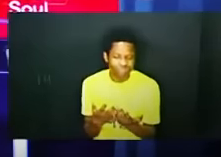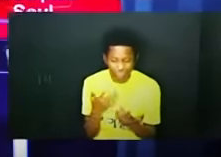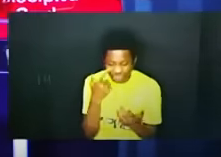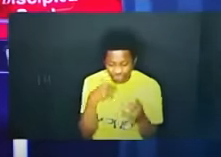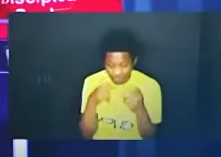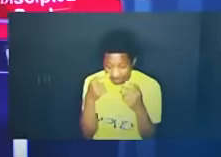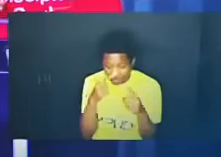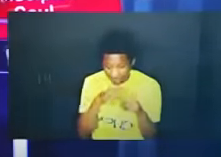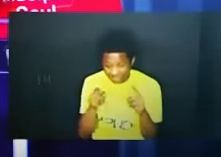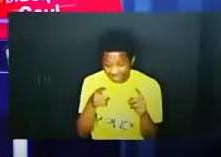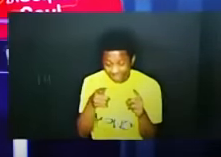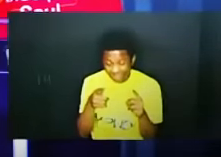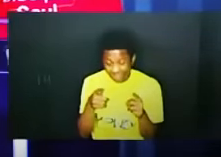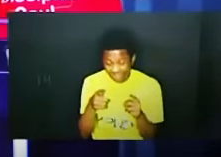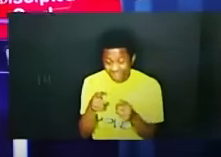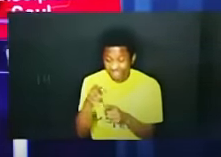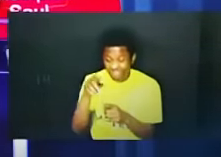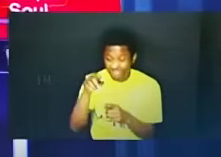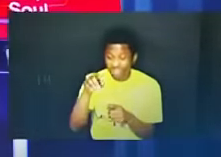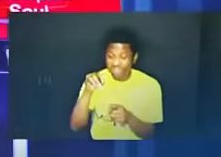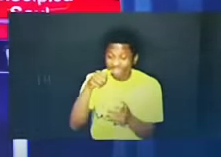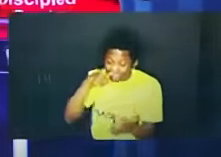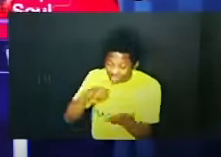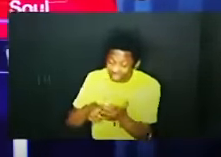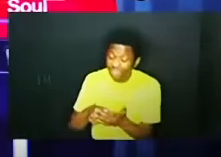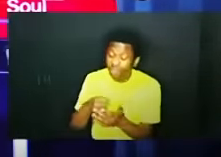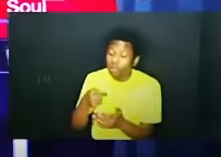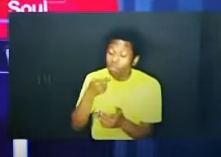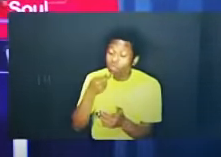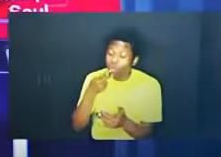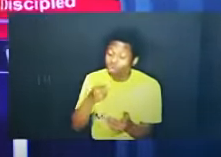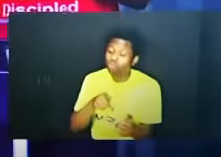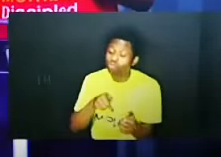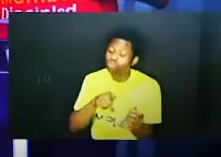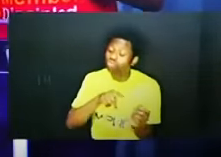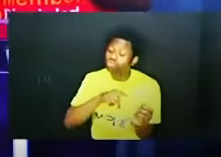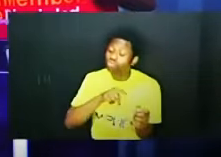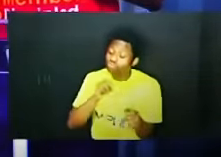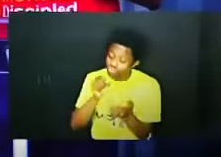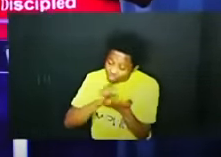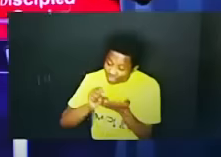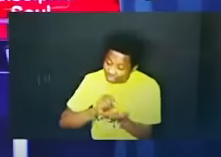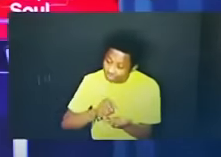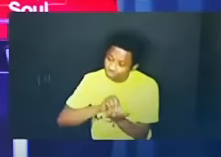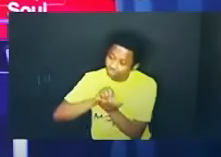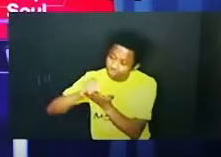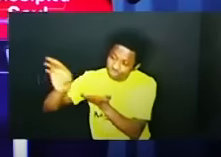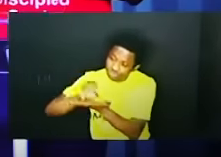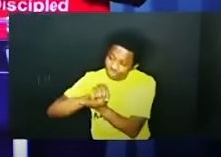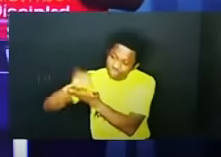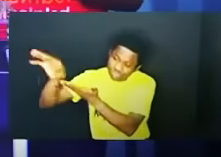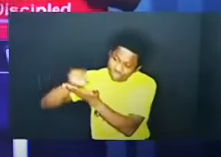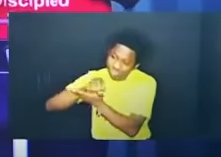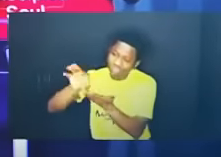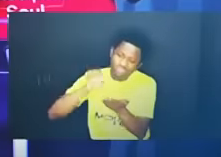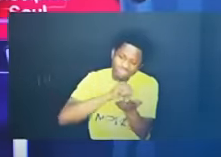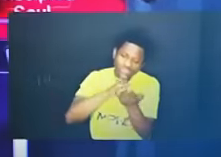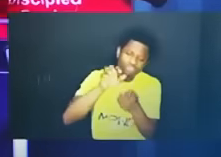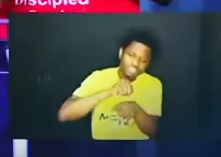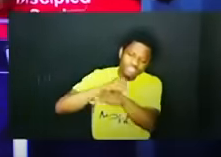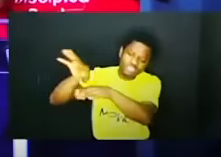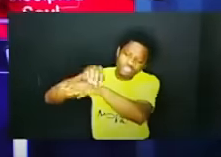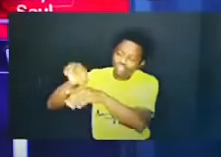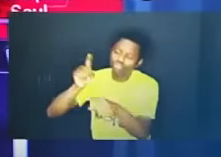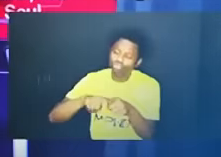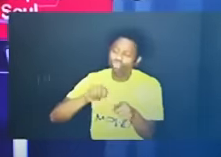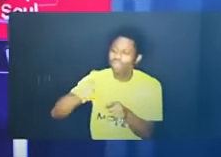dan a pamphu fronimus mafopon homotrena, and also tre Christopher, ya brabo, and ya di enina, na won't tell them who saka say a womb. Now,